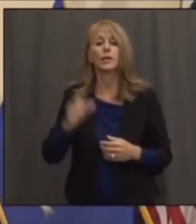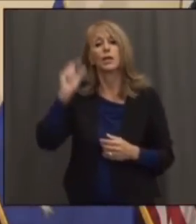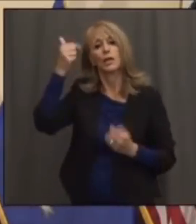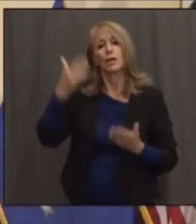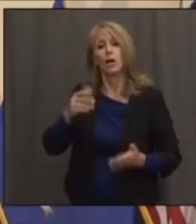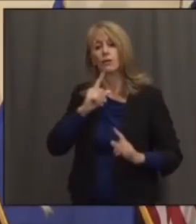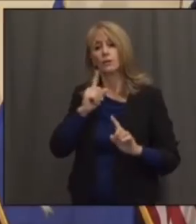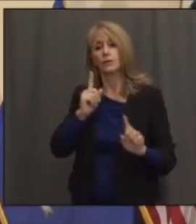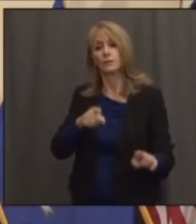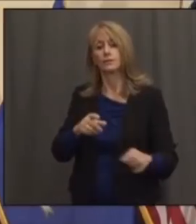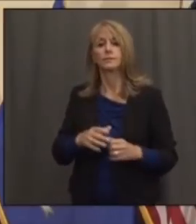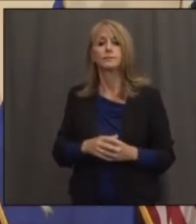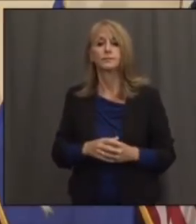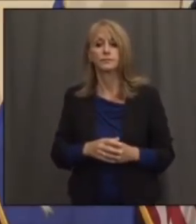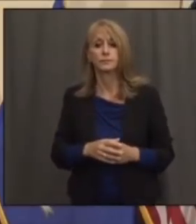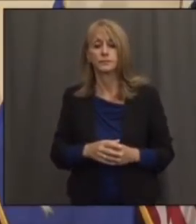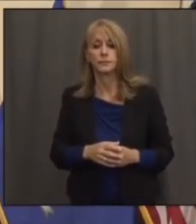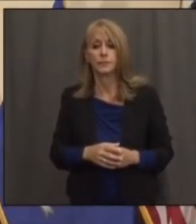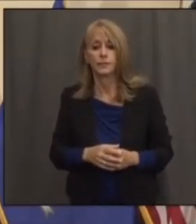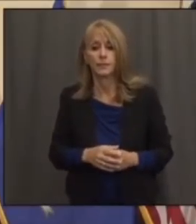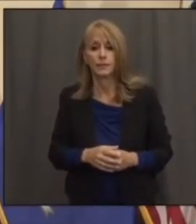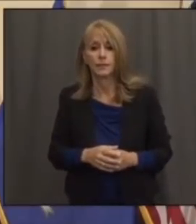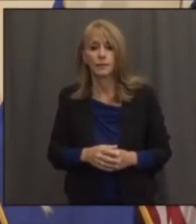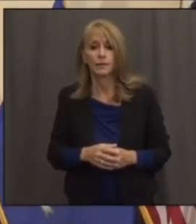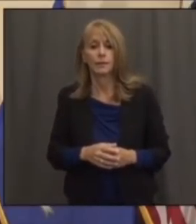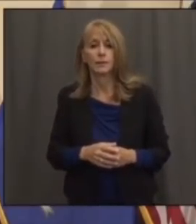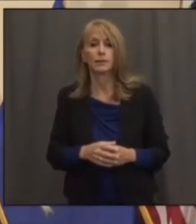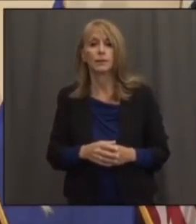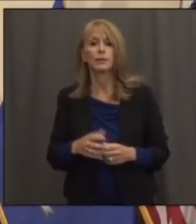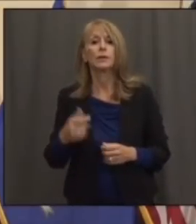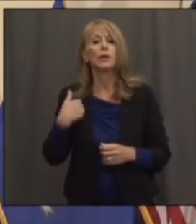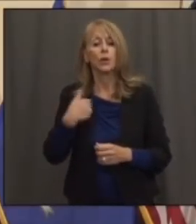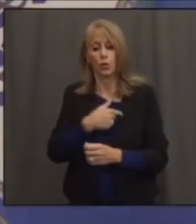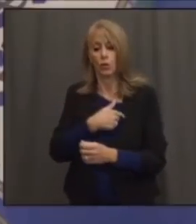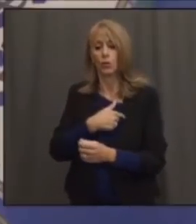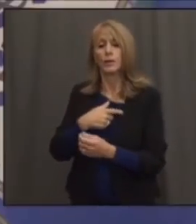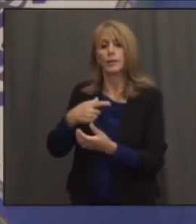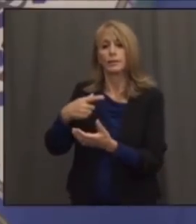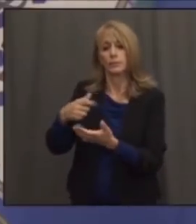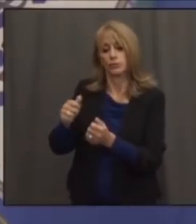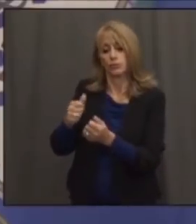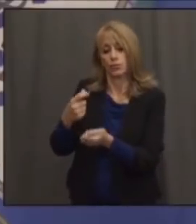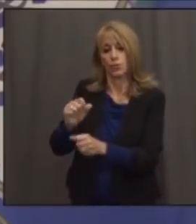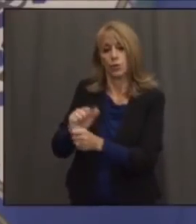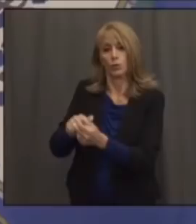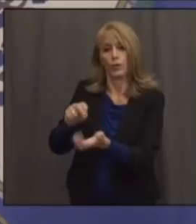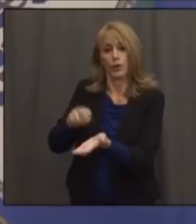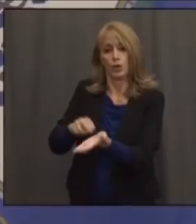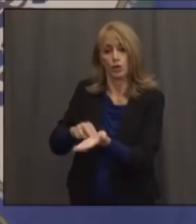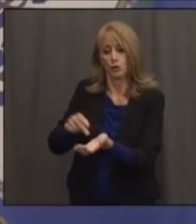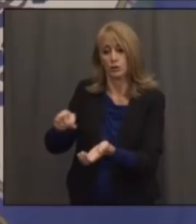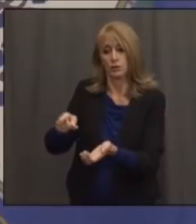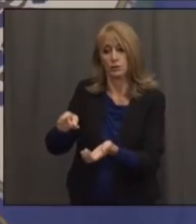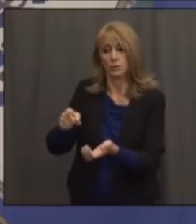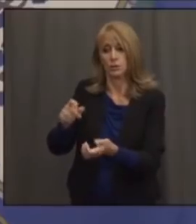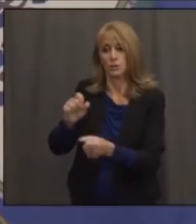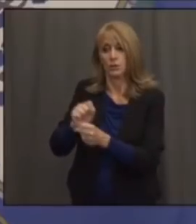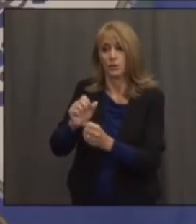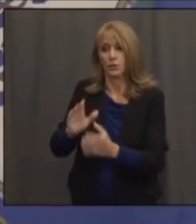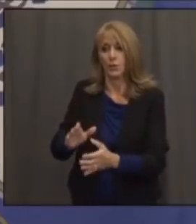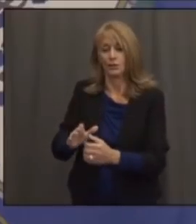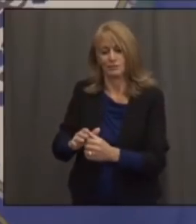we reached a really good, strong agreement with the nursing home, the nurses there who are frontline essential workers every